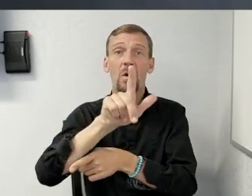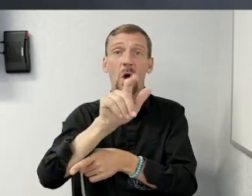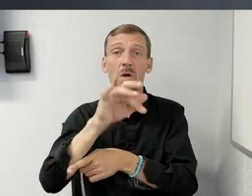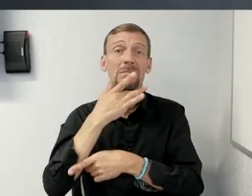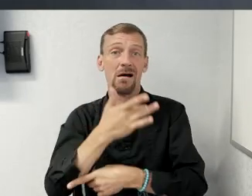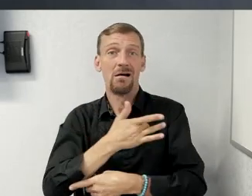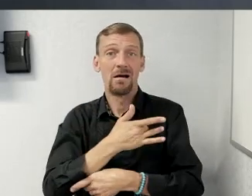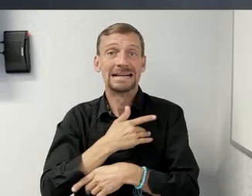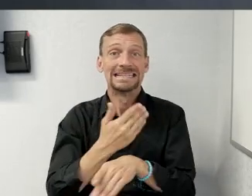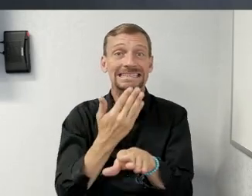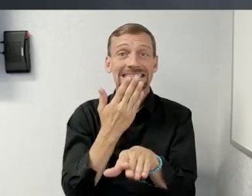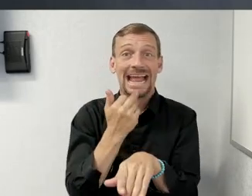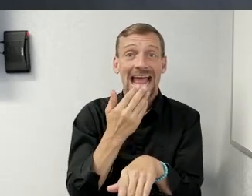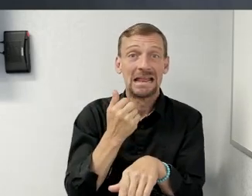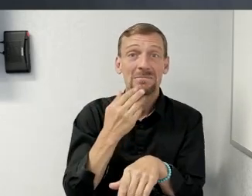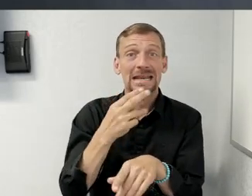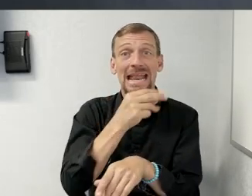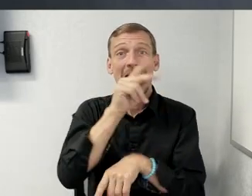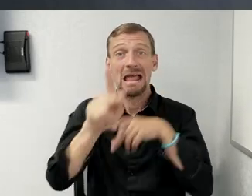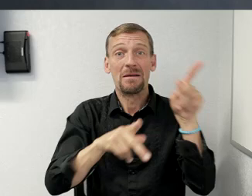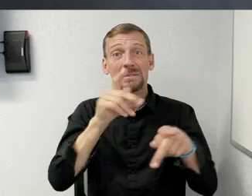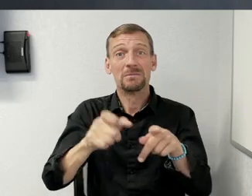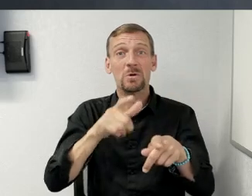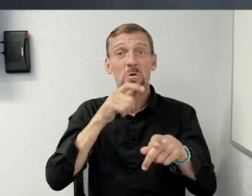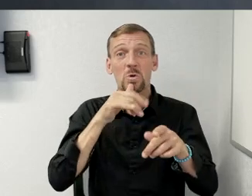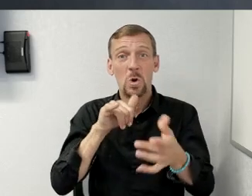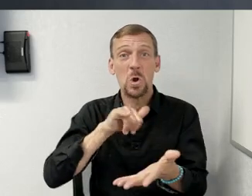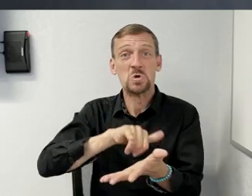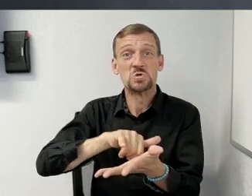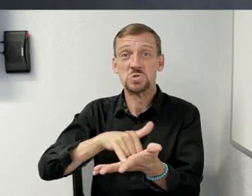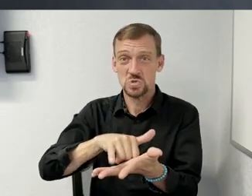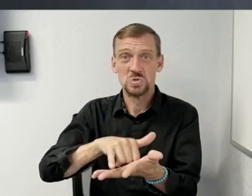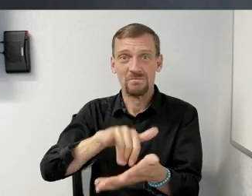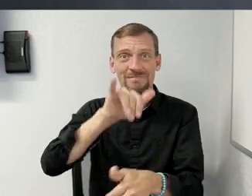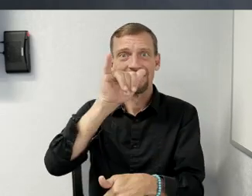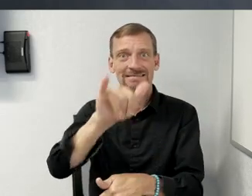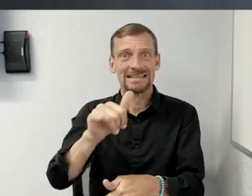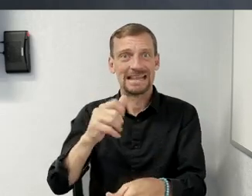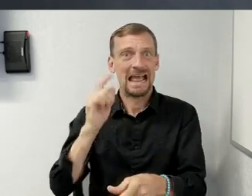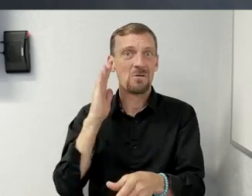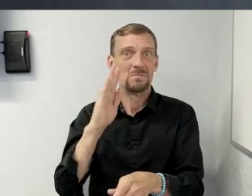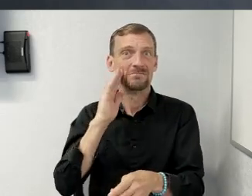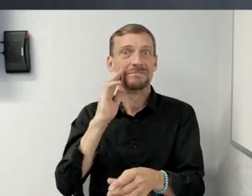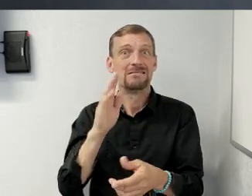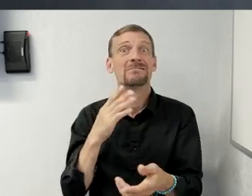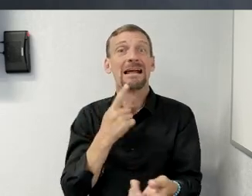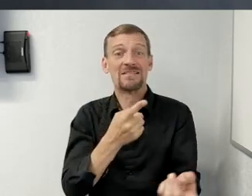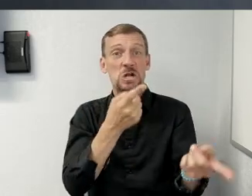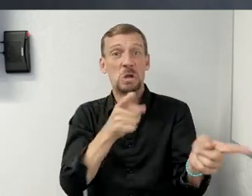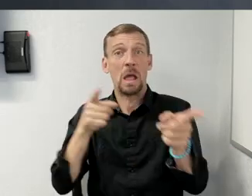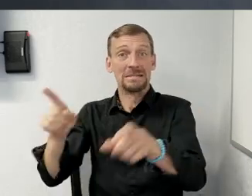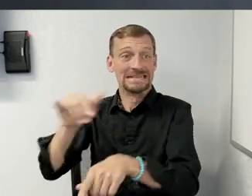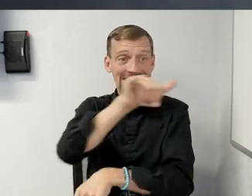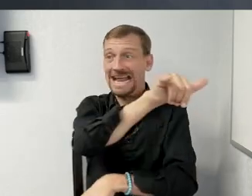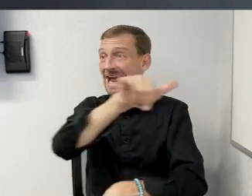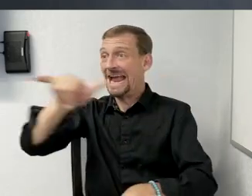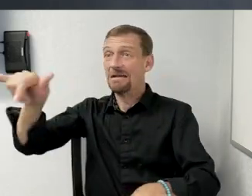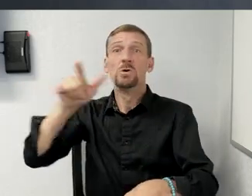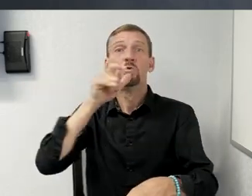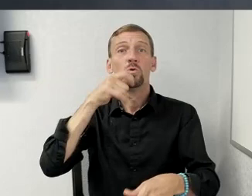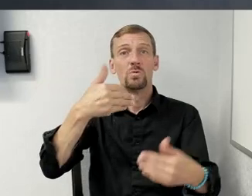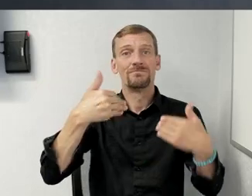disease, diabetes, and obesity are the common comorbidities that we would find in those